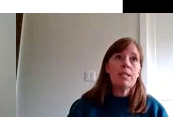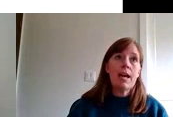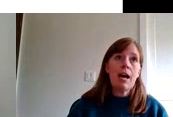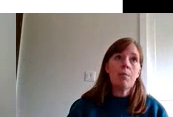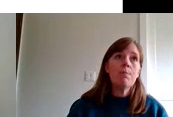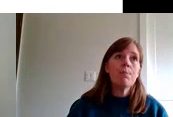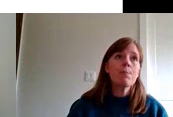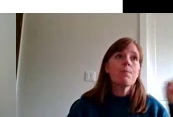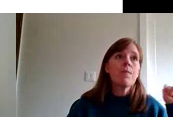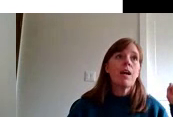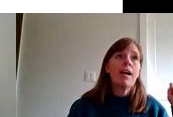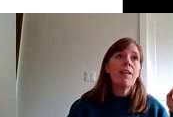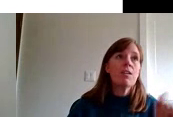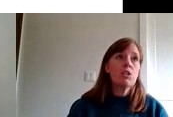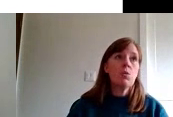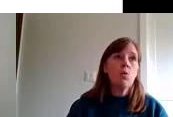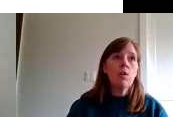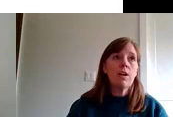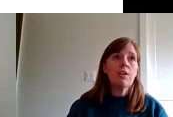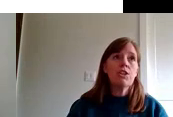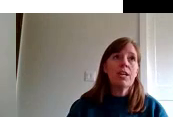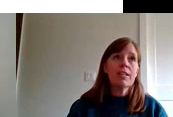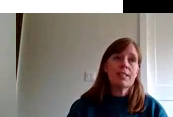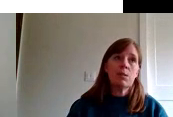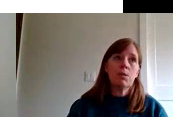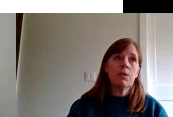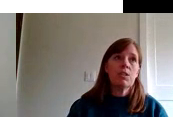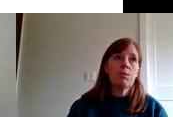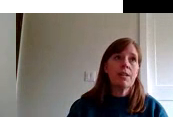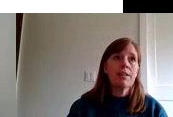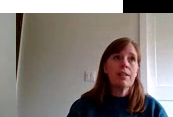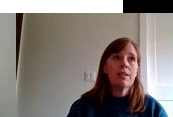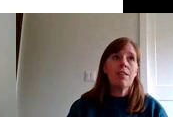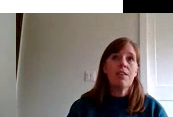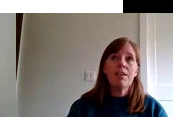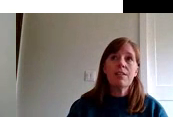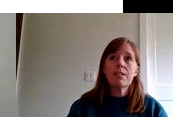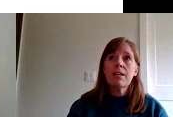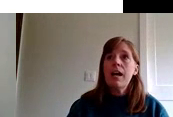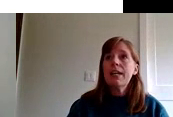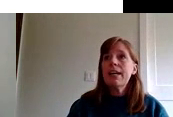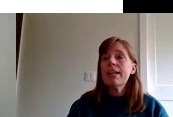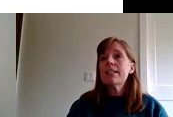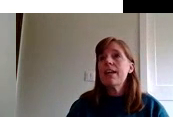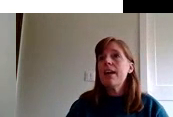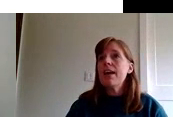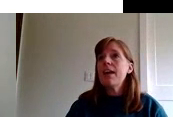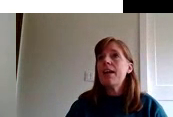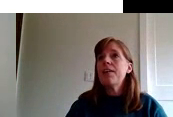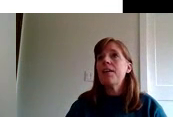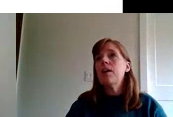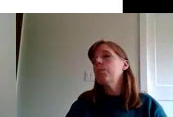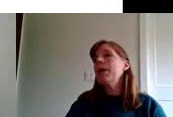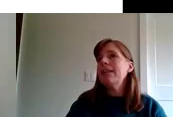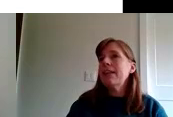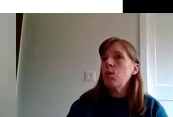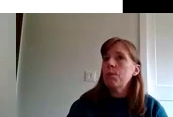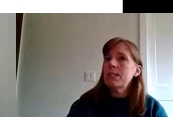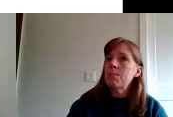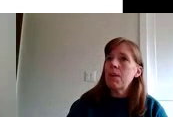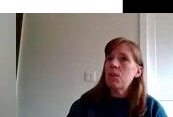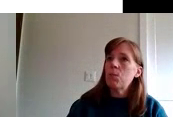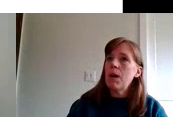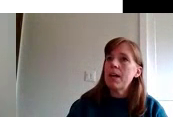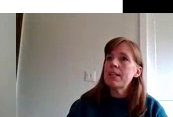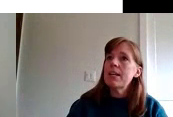the review tab, I have a tool called Check Accessibility. So when I click on this, I get a pane